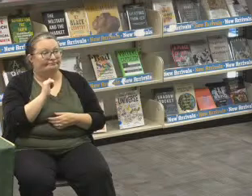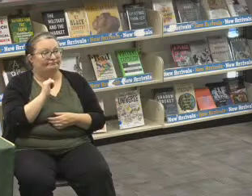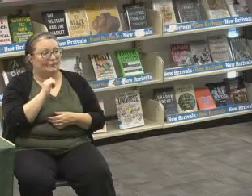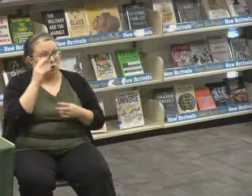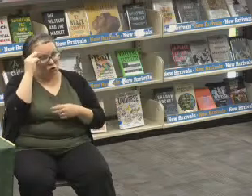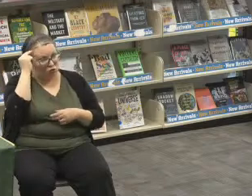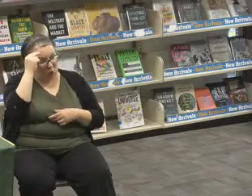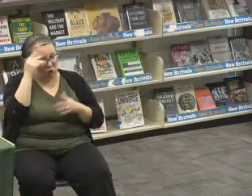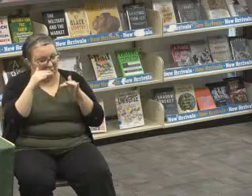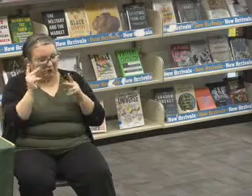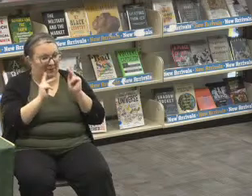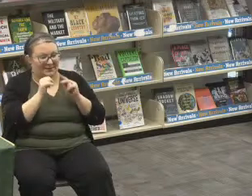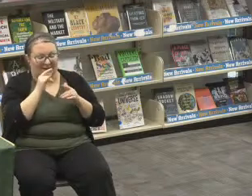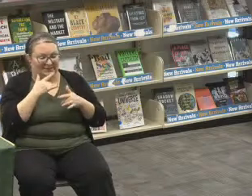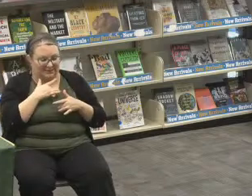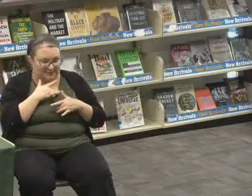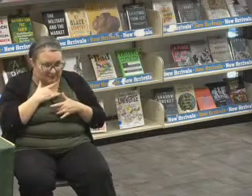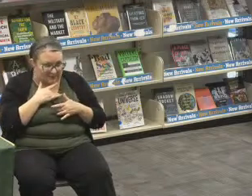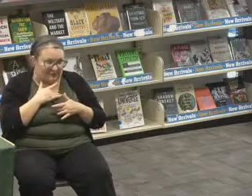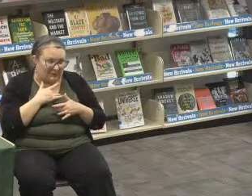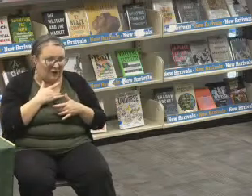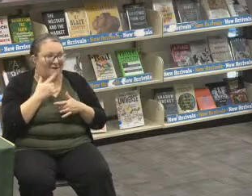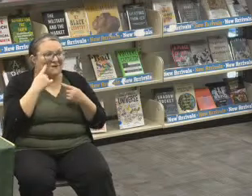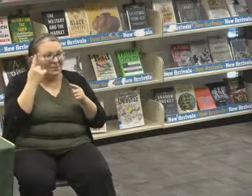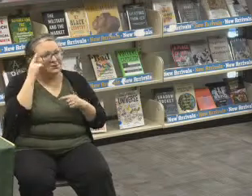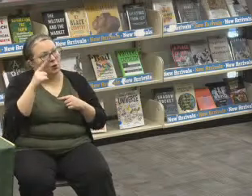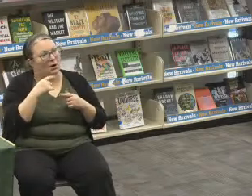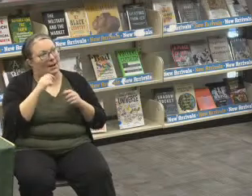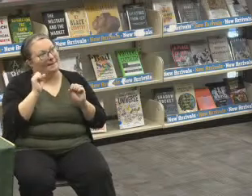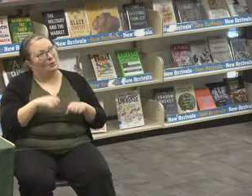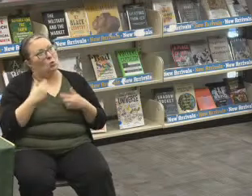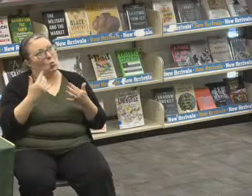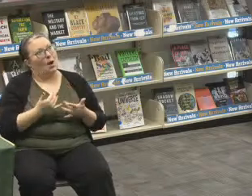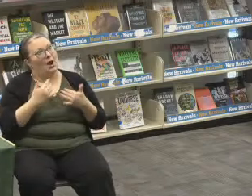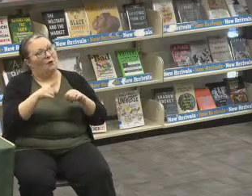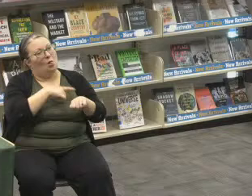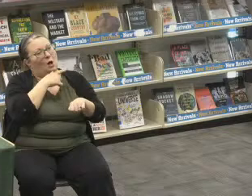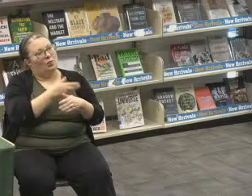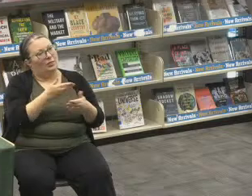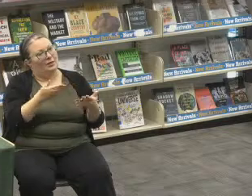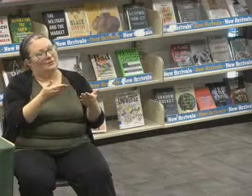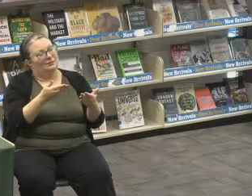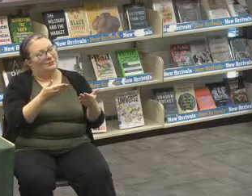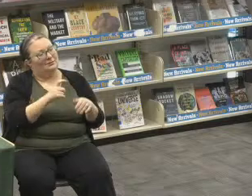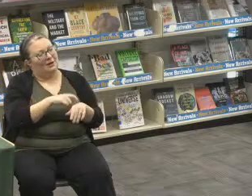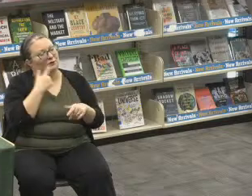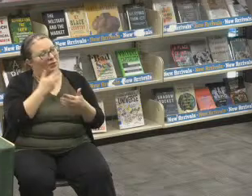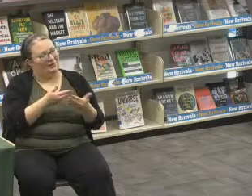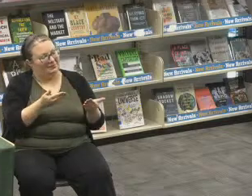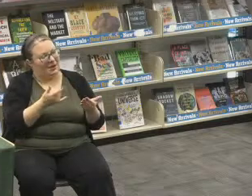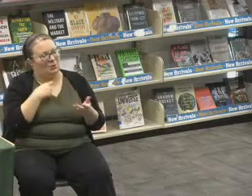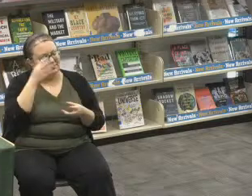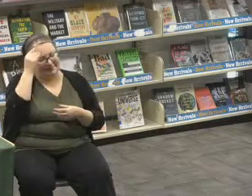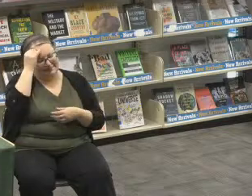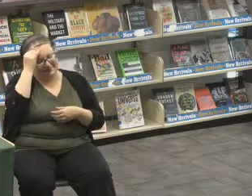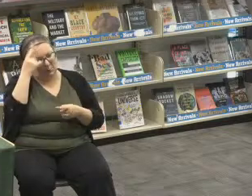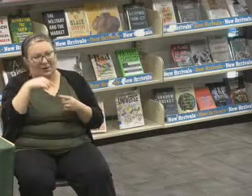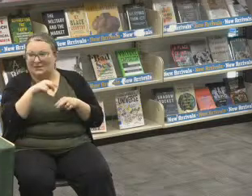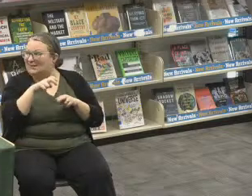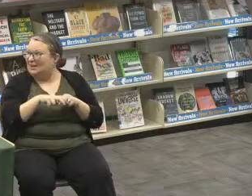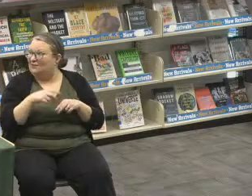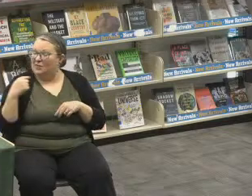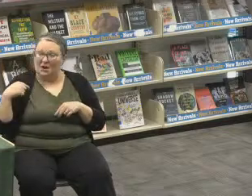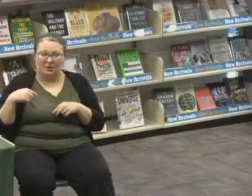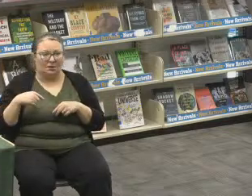Neurodiverse people are not often known for the ability to wait long periods for things. I was just reflecting on this when I was sitting right over